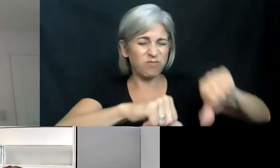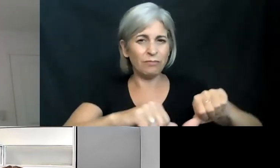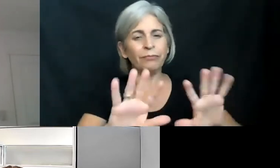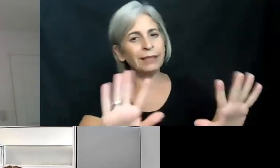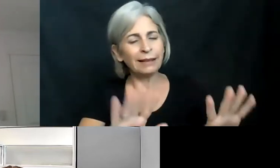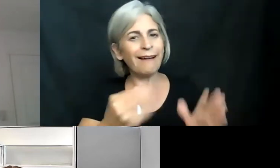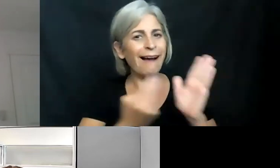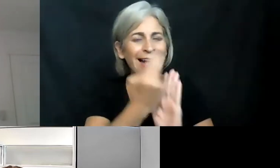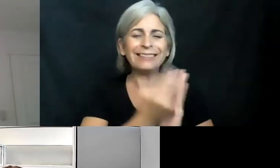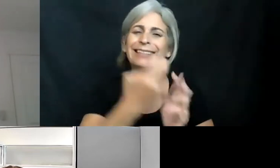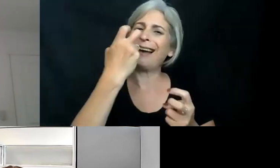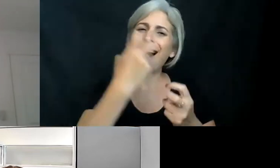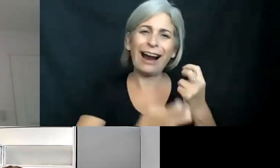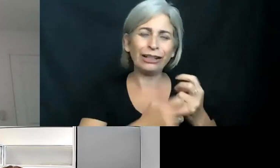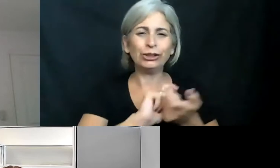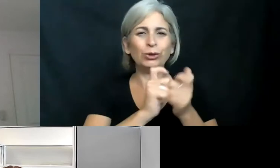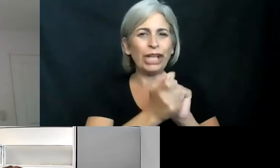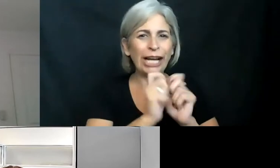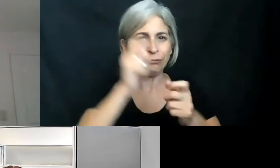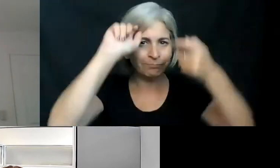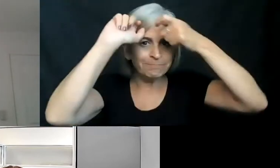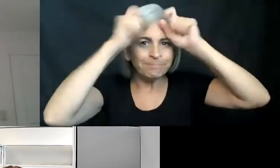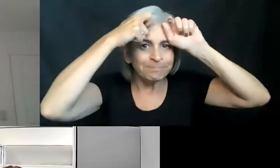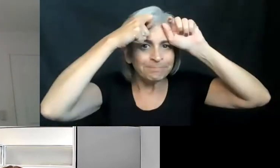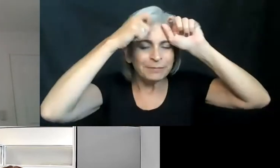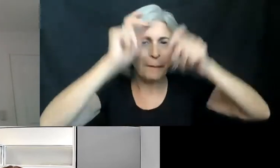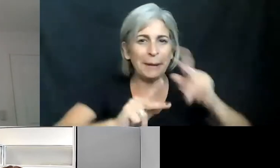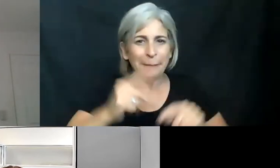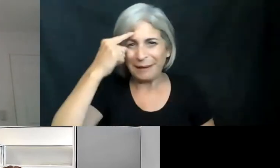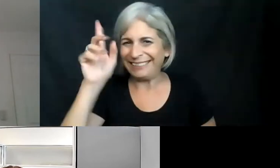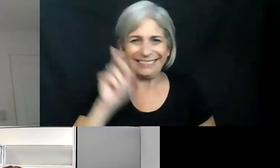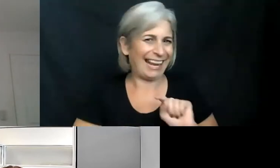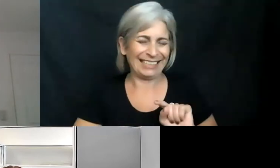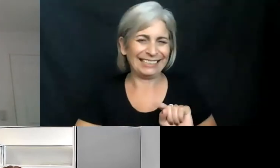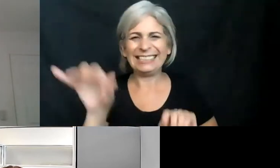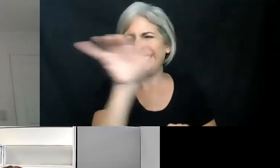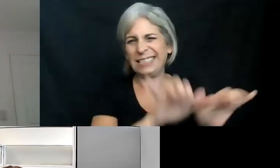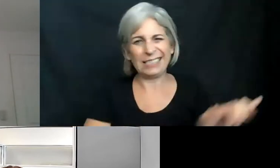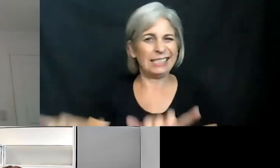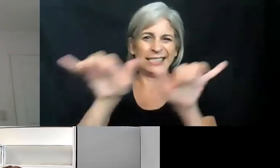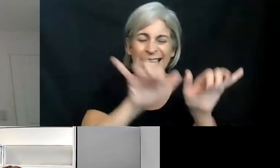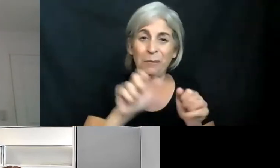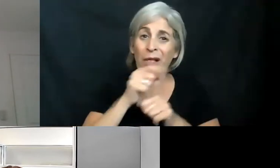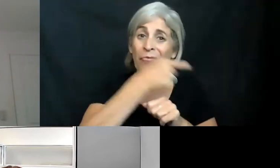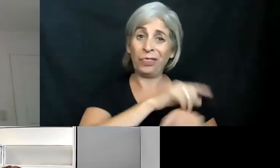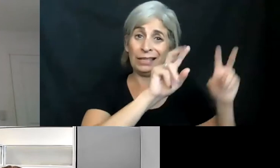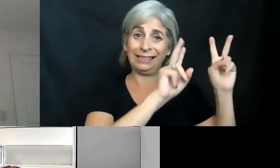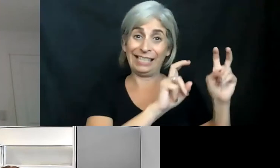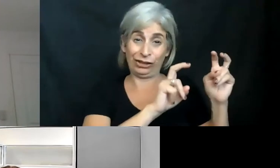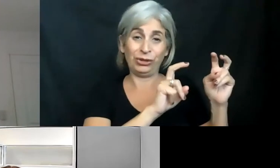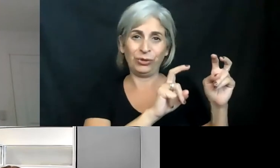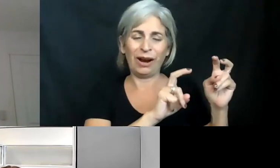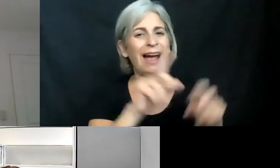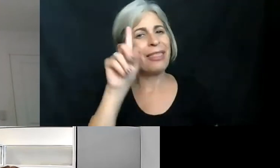Honestly, it's very hard to change someone's mind about any issue. So this is the same. But I think if,